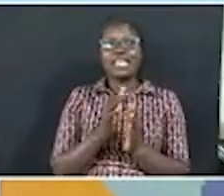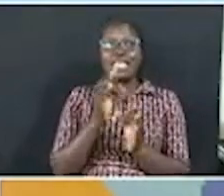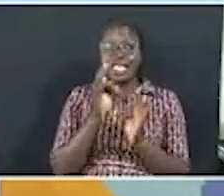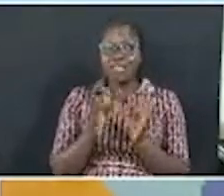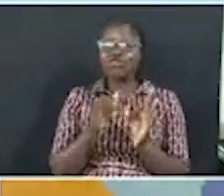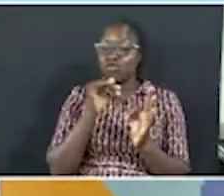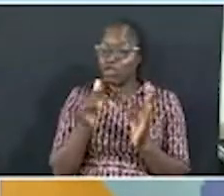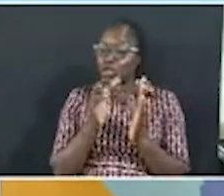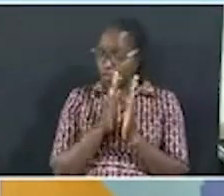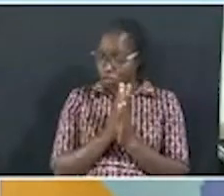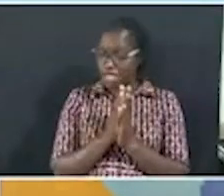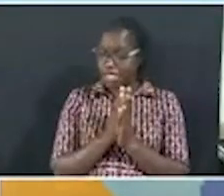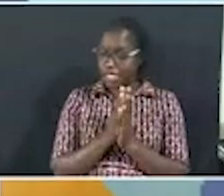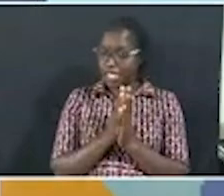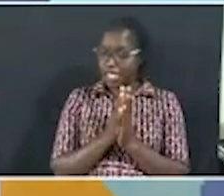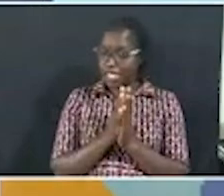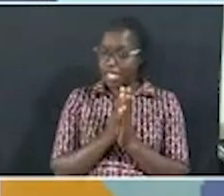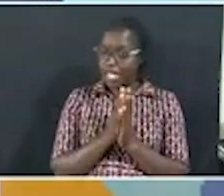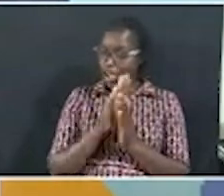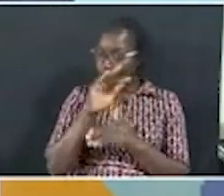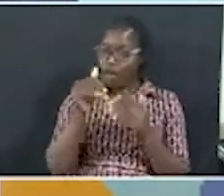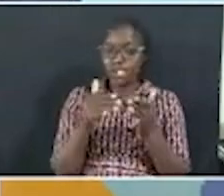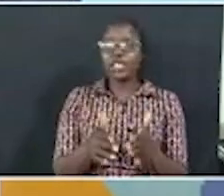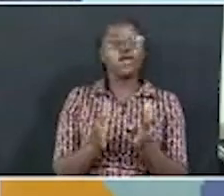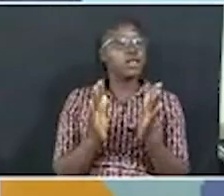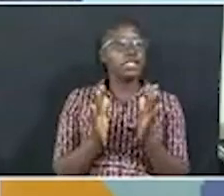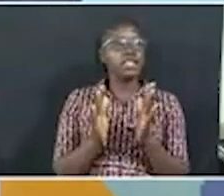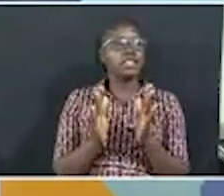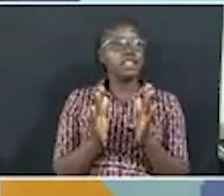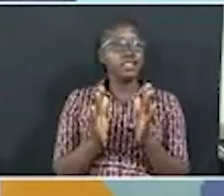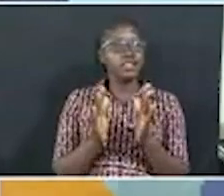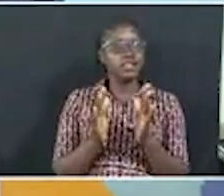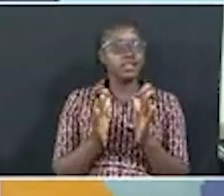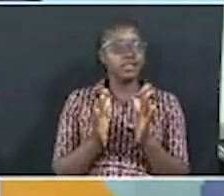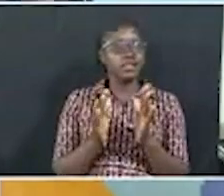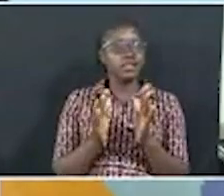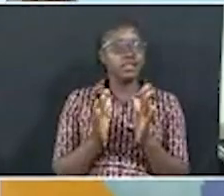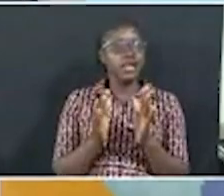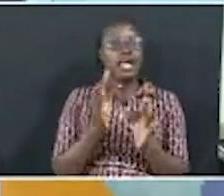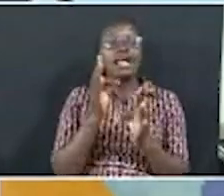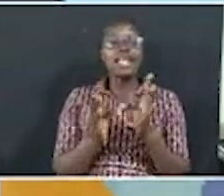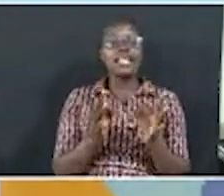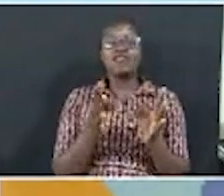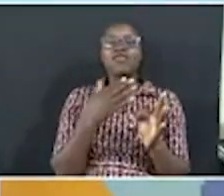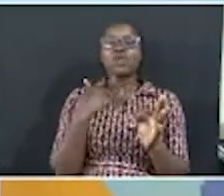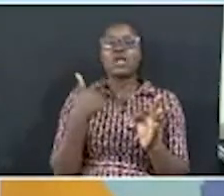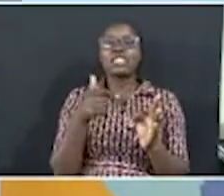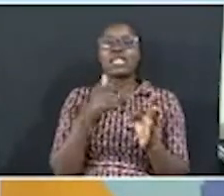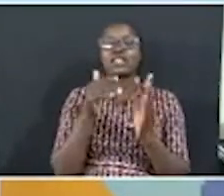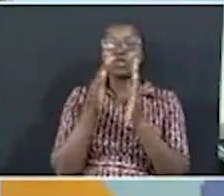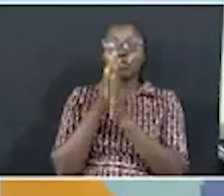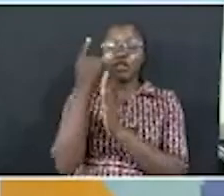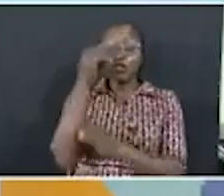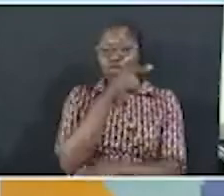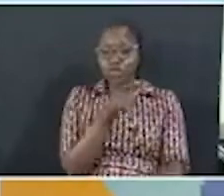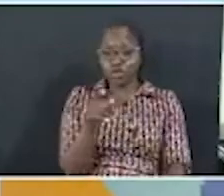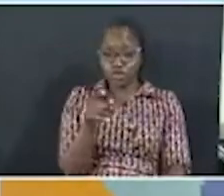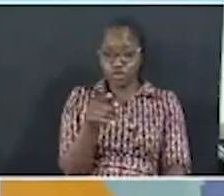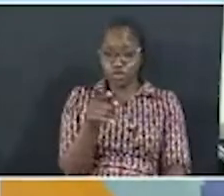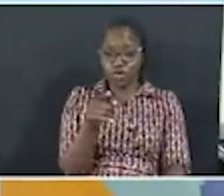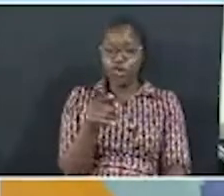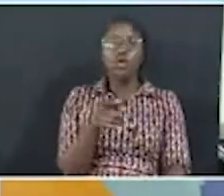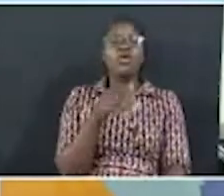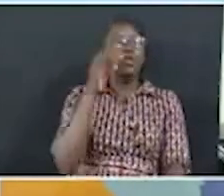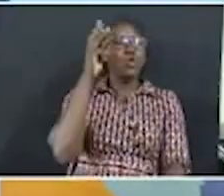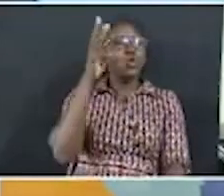unless you will pray for how long? All the way. If you want us to pray for you, we